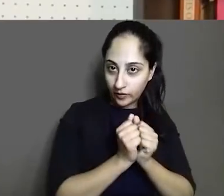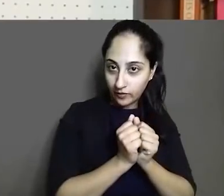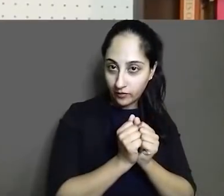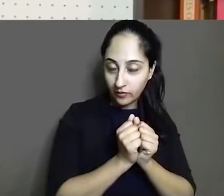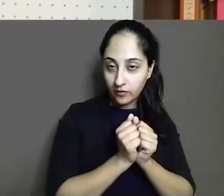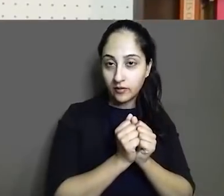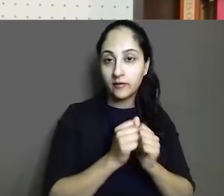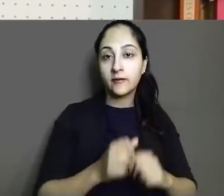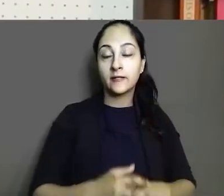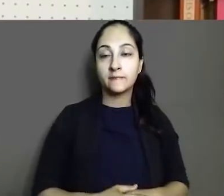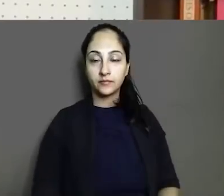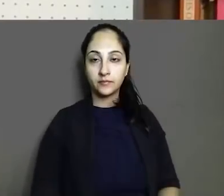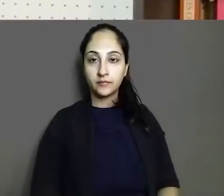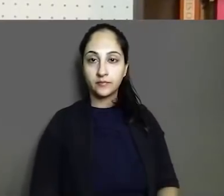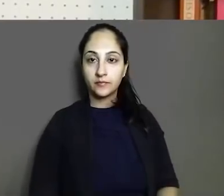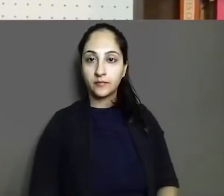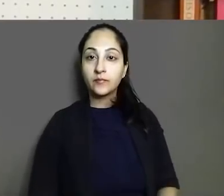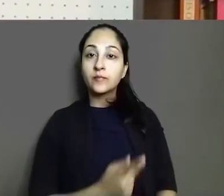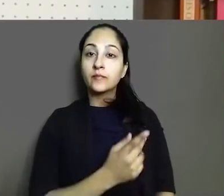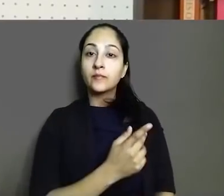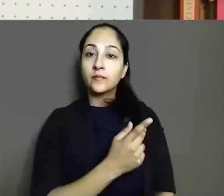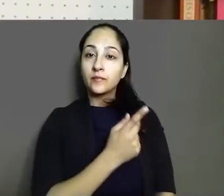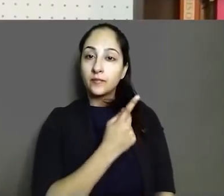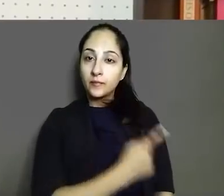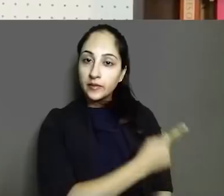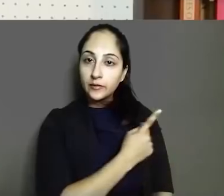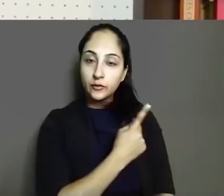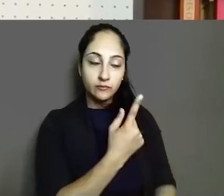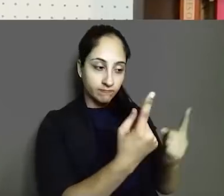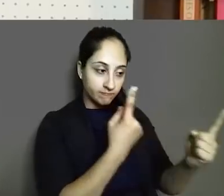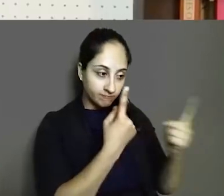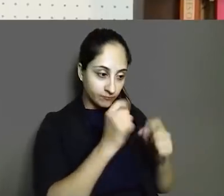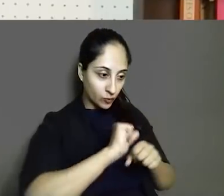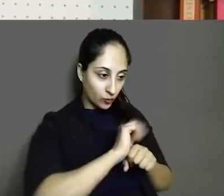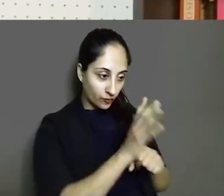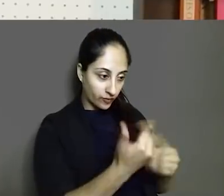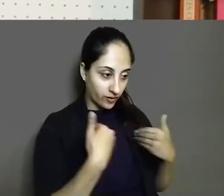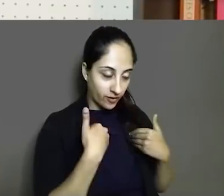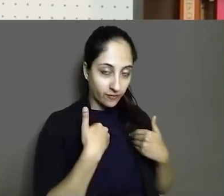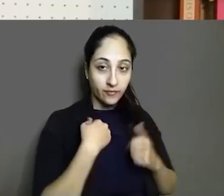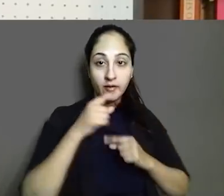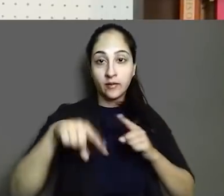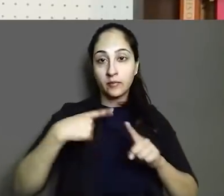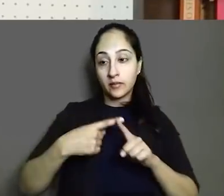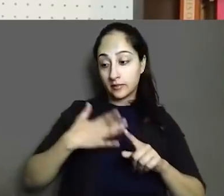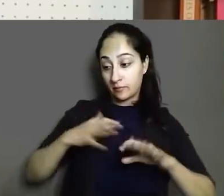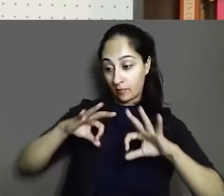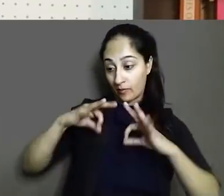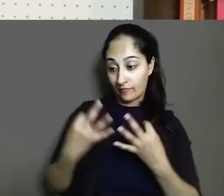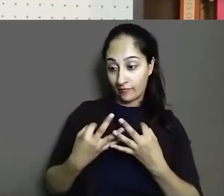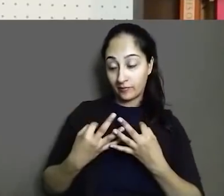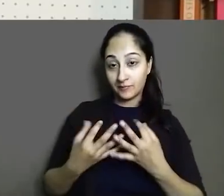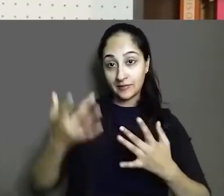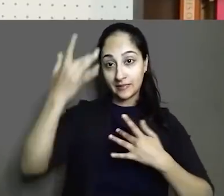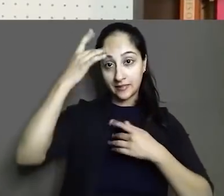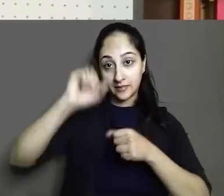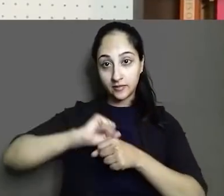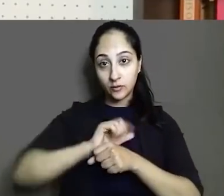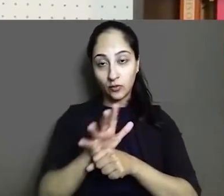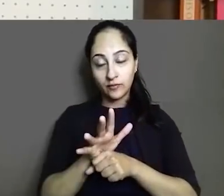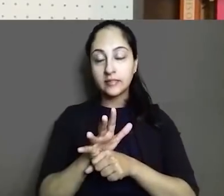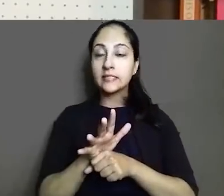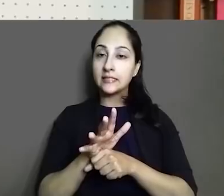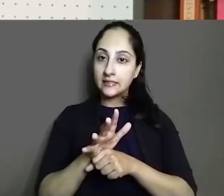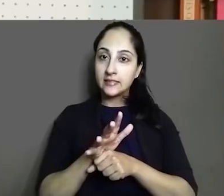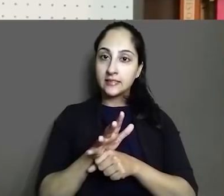tried to make here, that prevention is still going to be the most important piece. And one thing